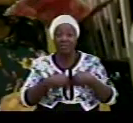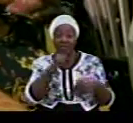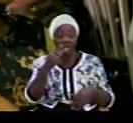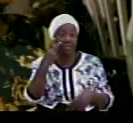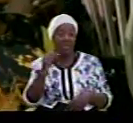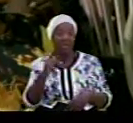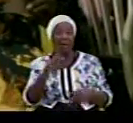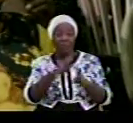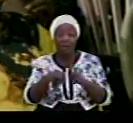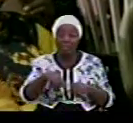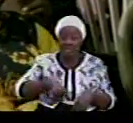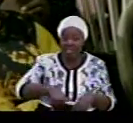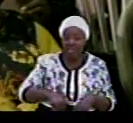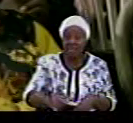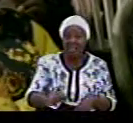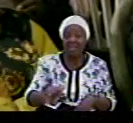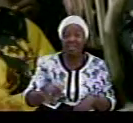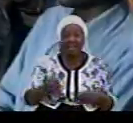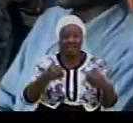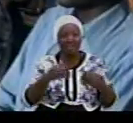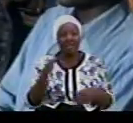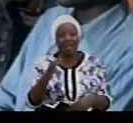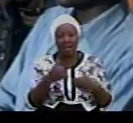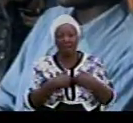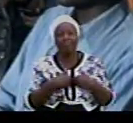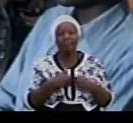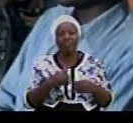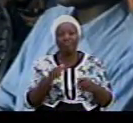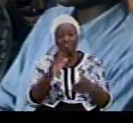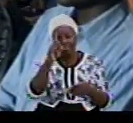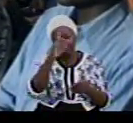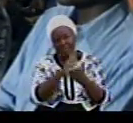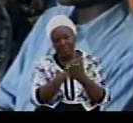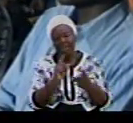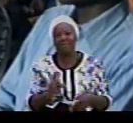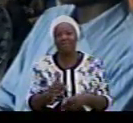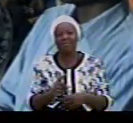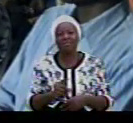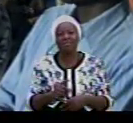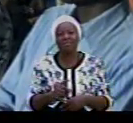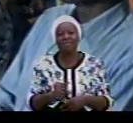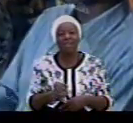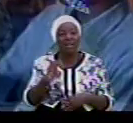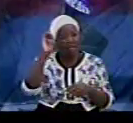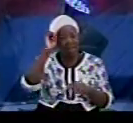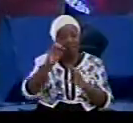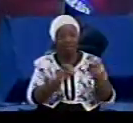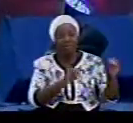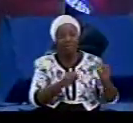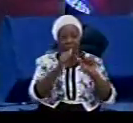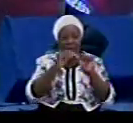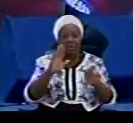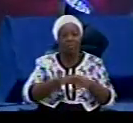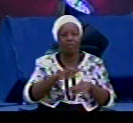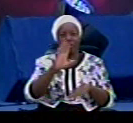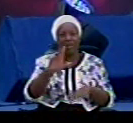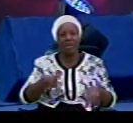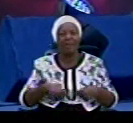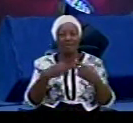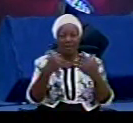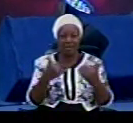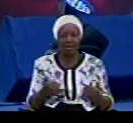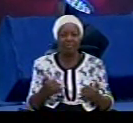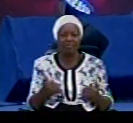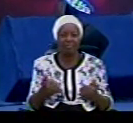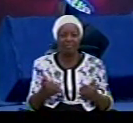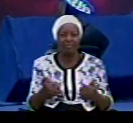yet have believed. He put blessing on you already. He said, you